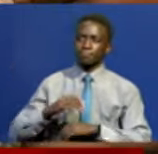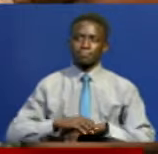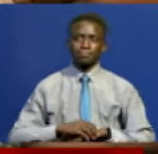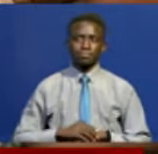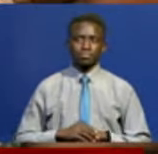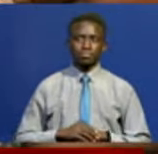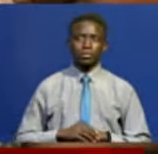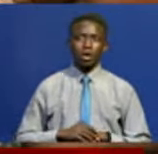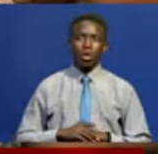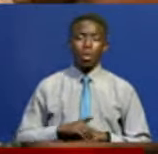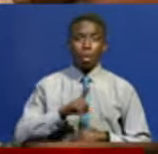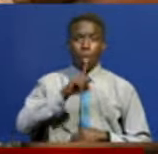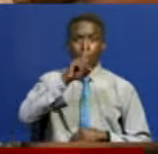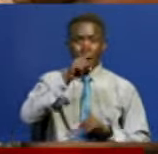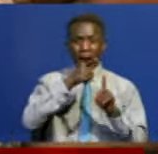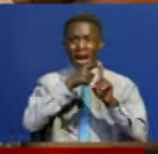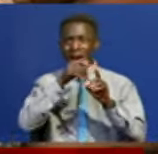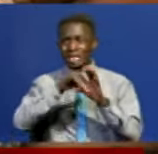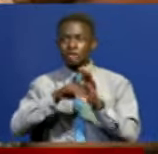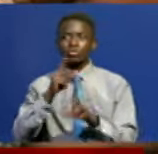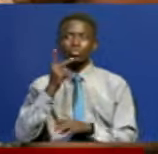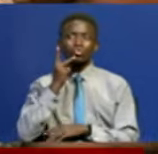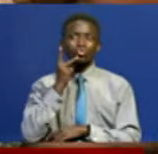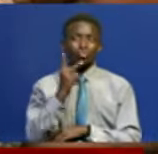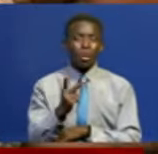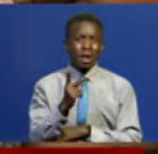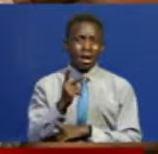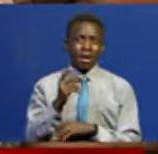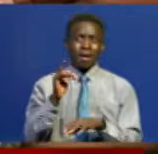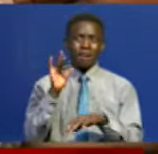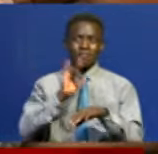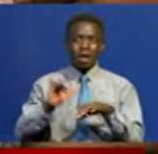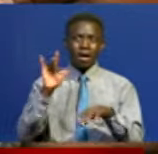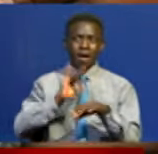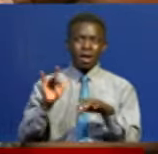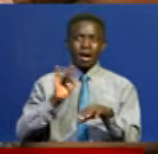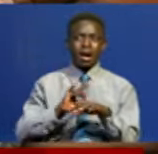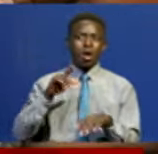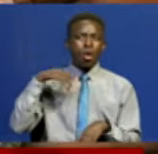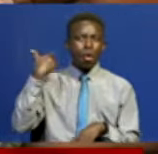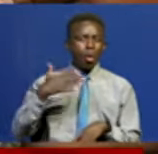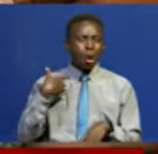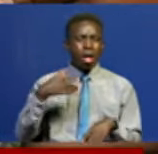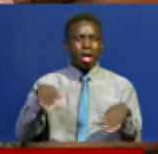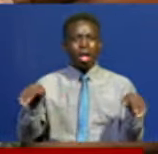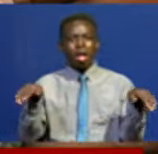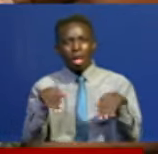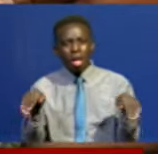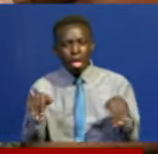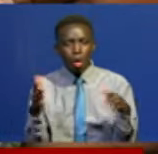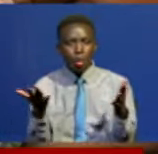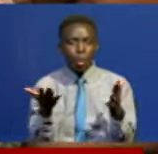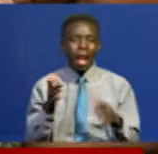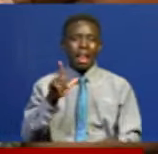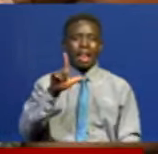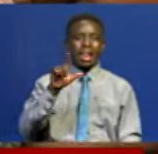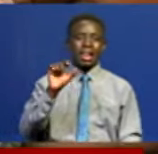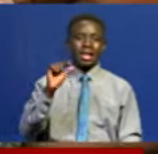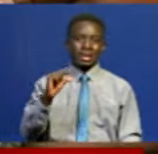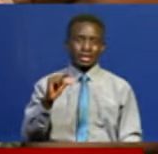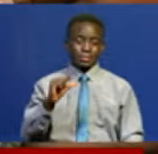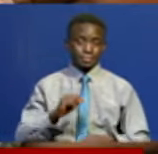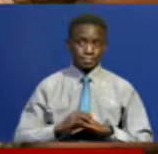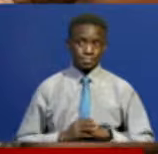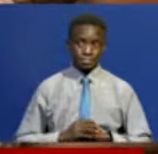200 infections leads to irreversible paralysis, usually of the legs. 5 to 10% of the paralyzed